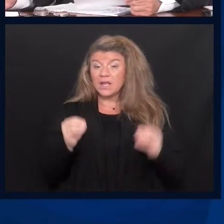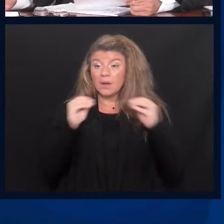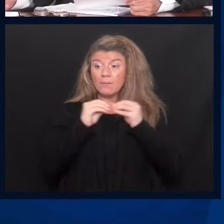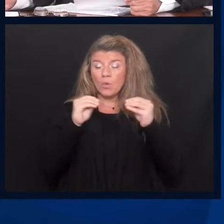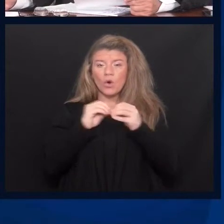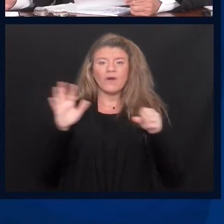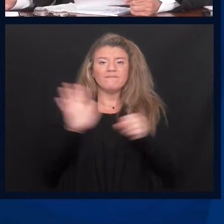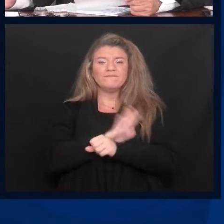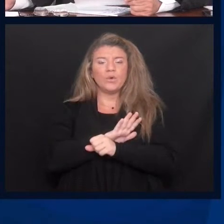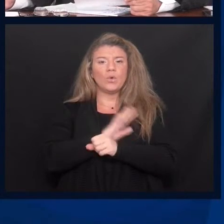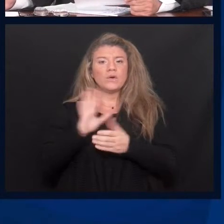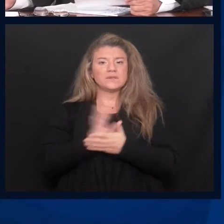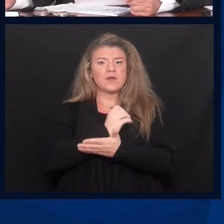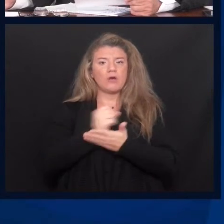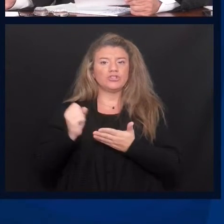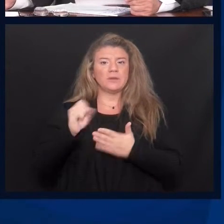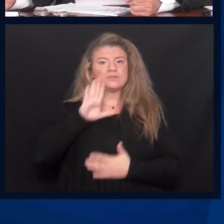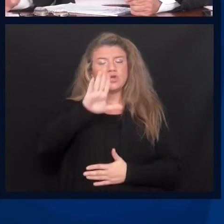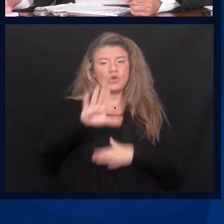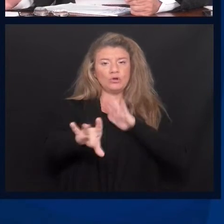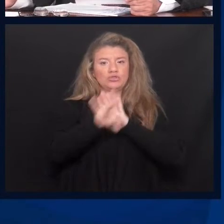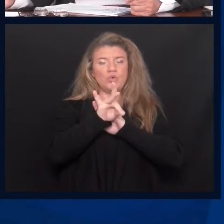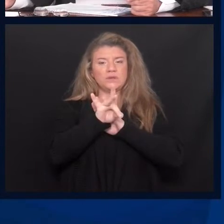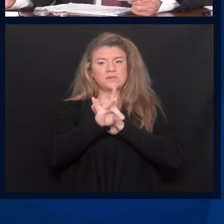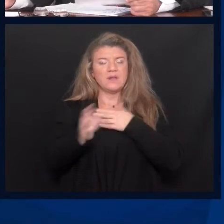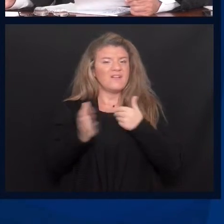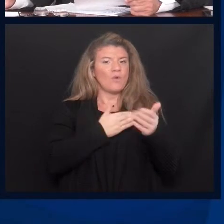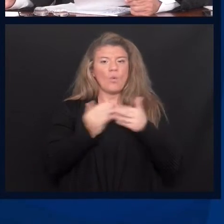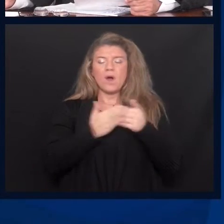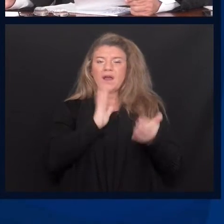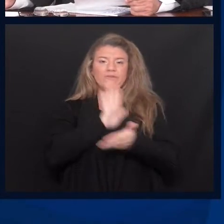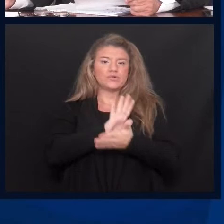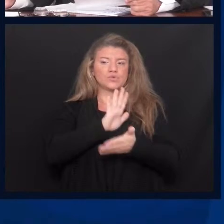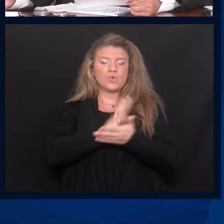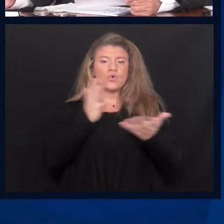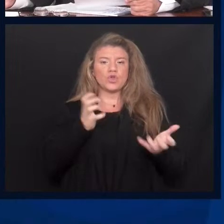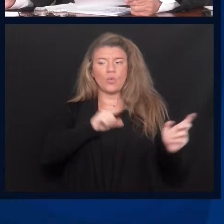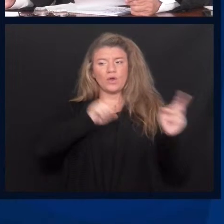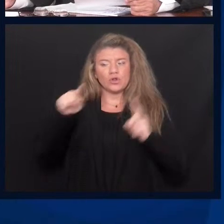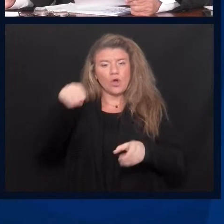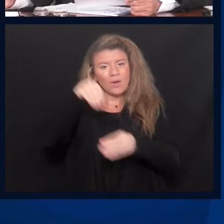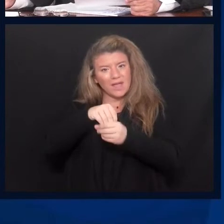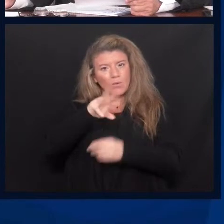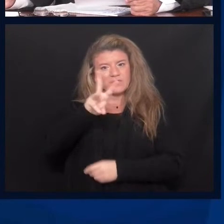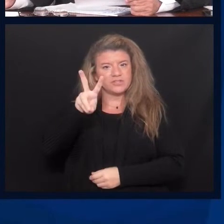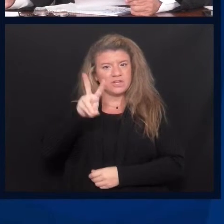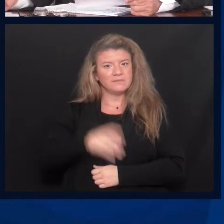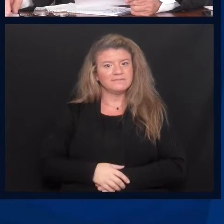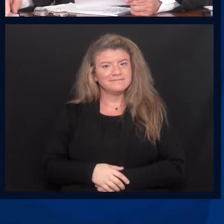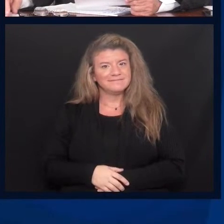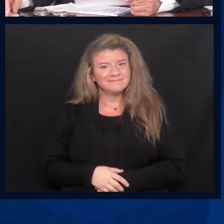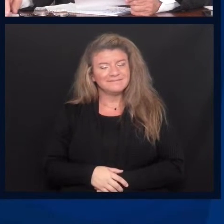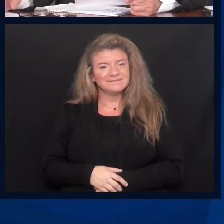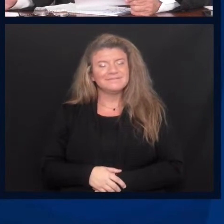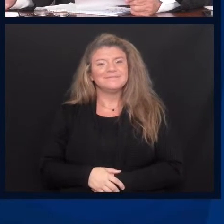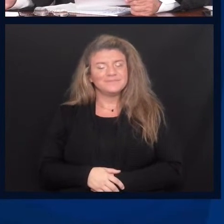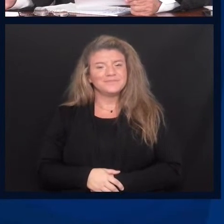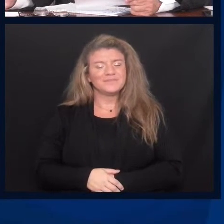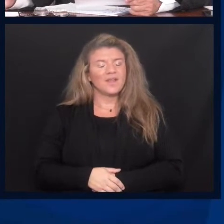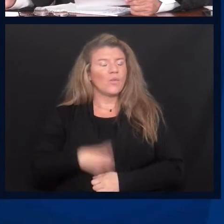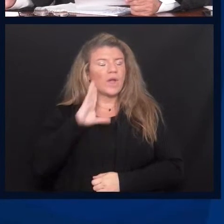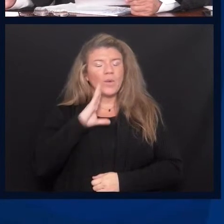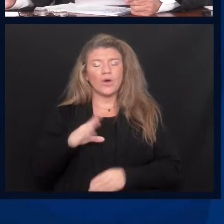full scholarships to your choice of whatever institution you want it to be in West Virginia. We're going to